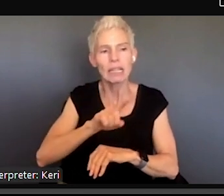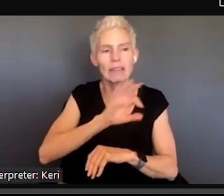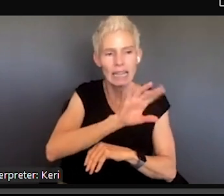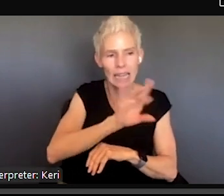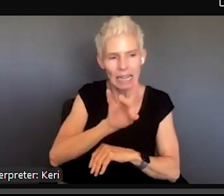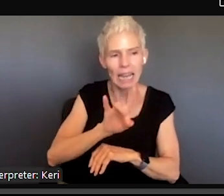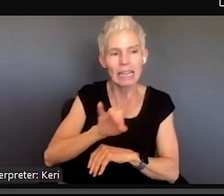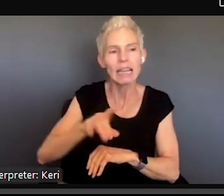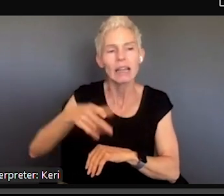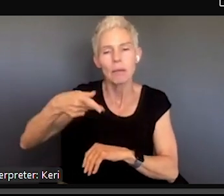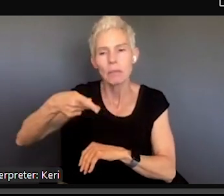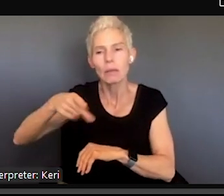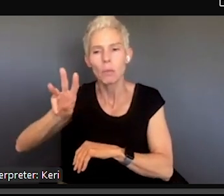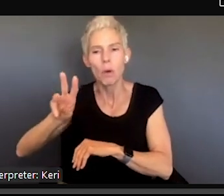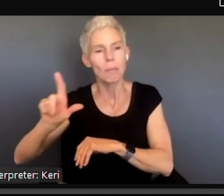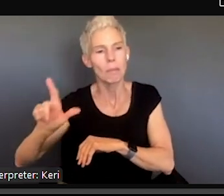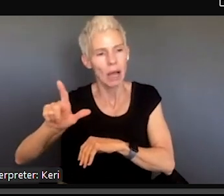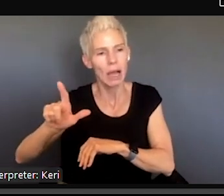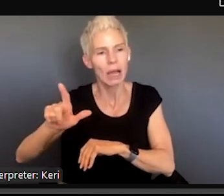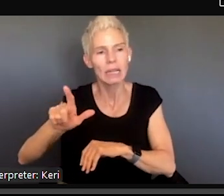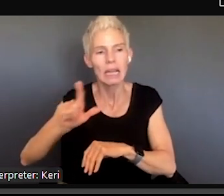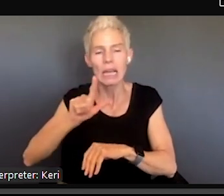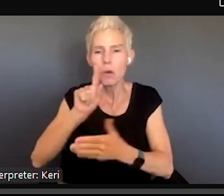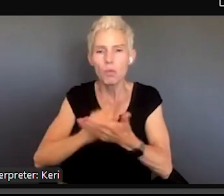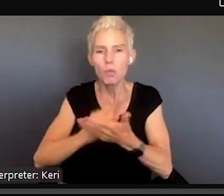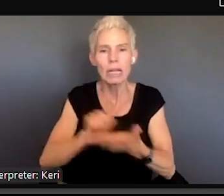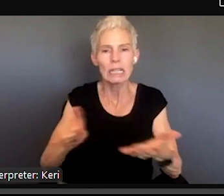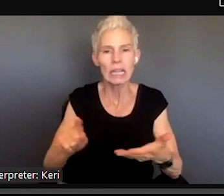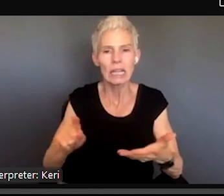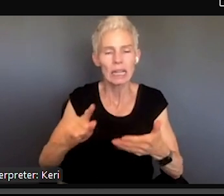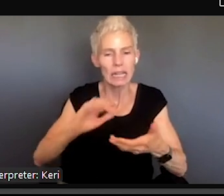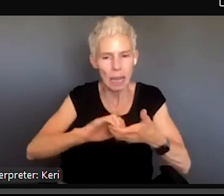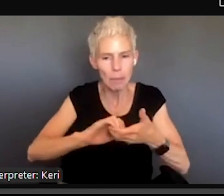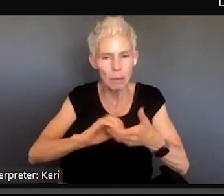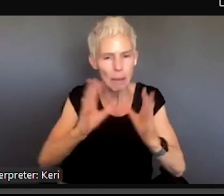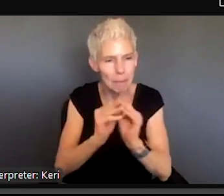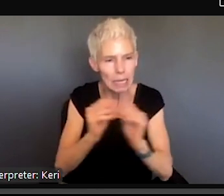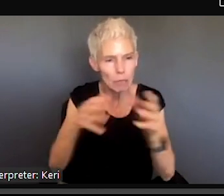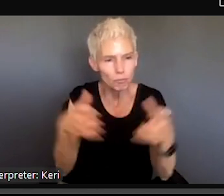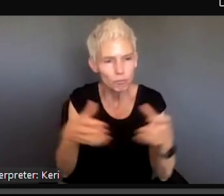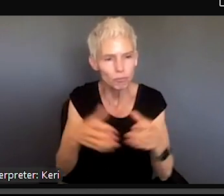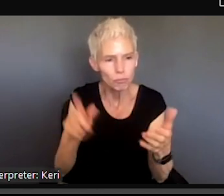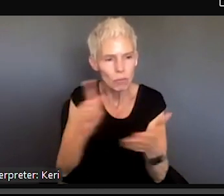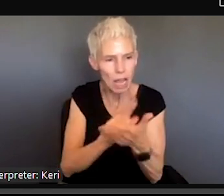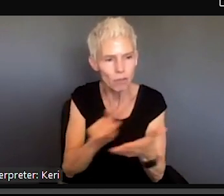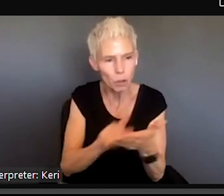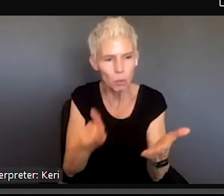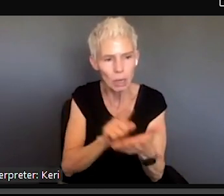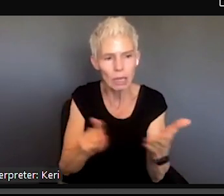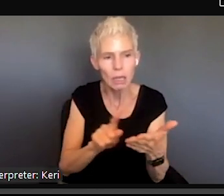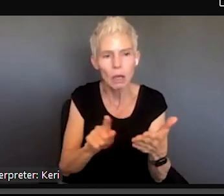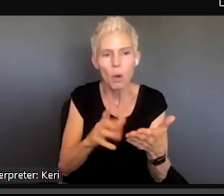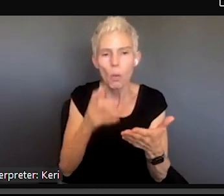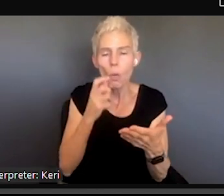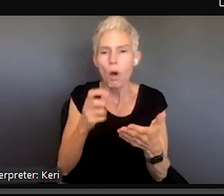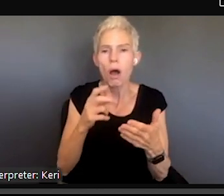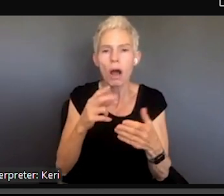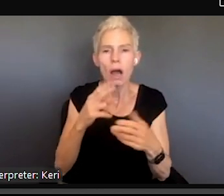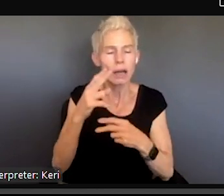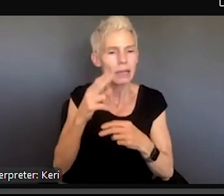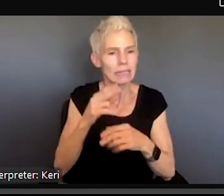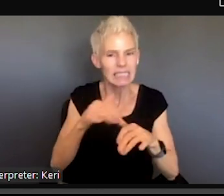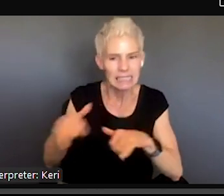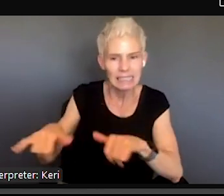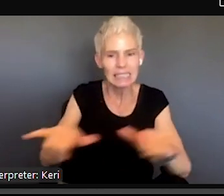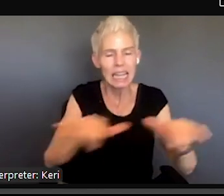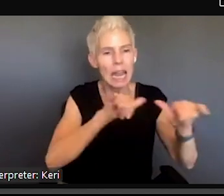the Promise Resource Network. There are weekly collaboration meetings between the agencies. I mentioned the collaboration. We try to have uniform data collection across both